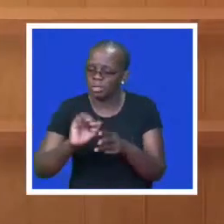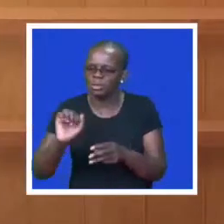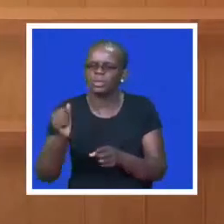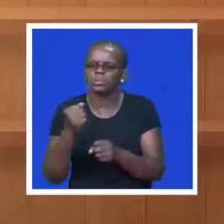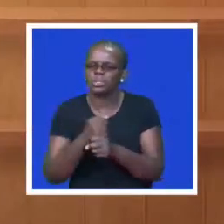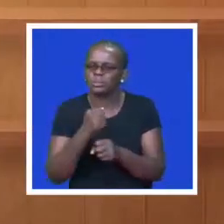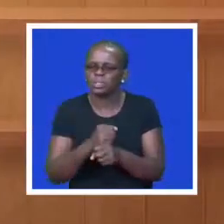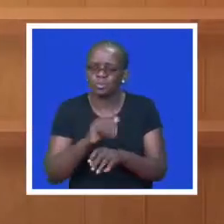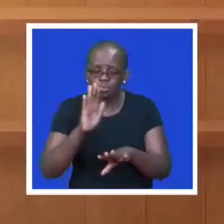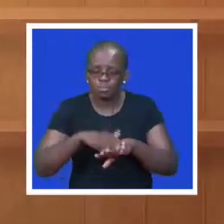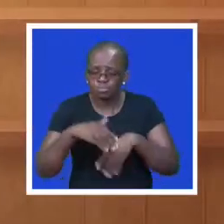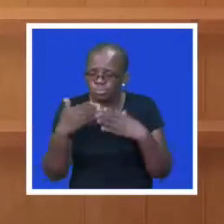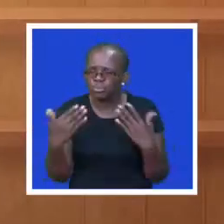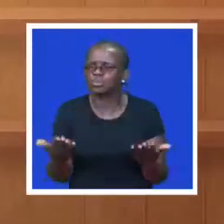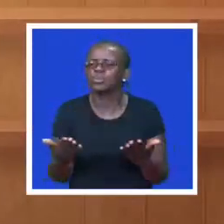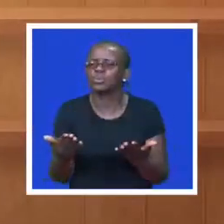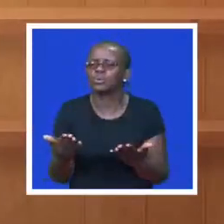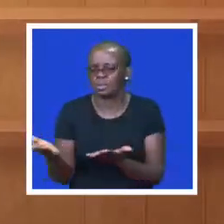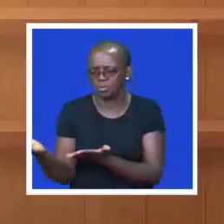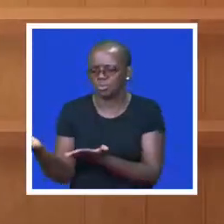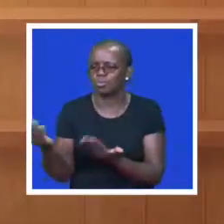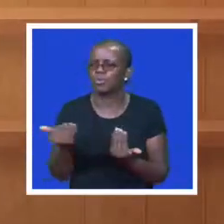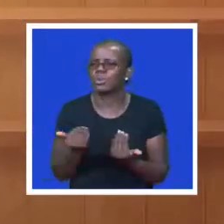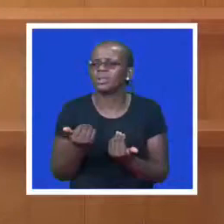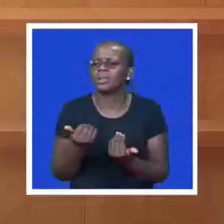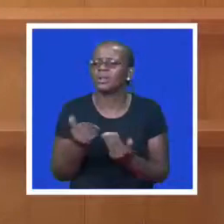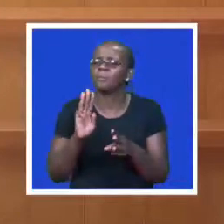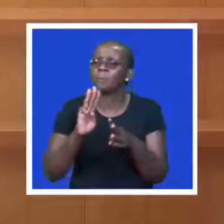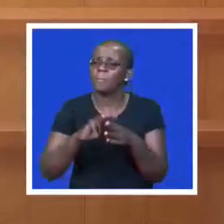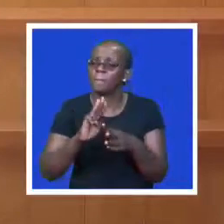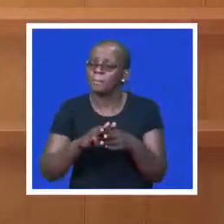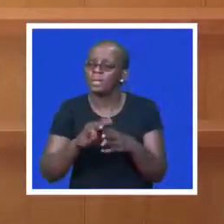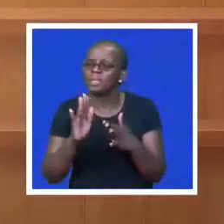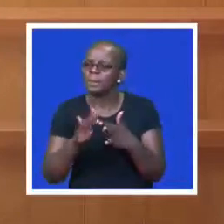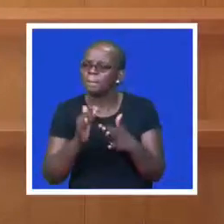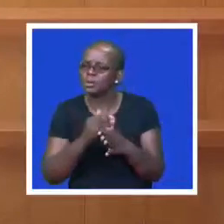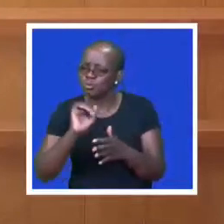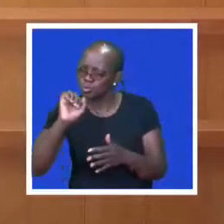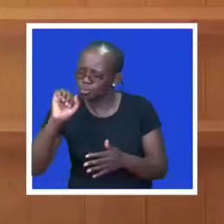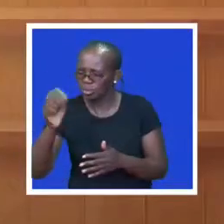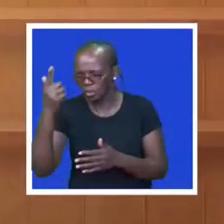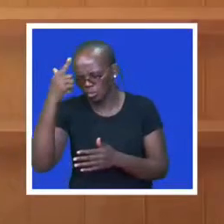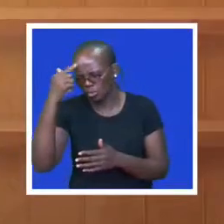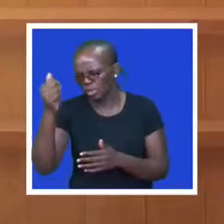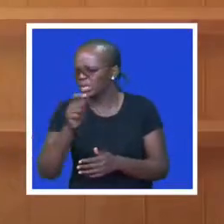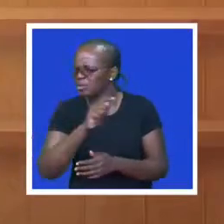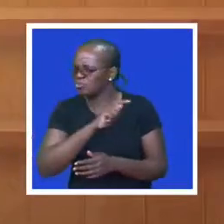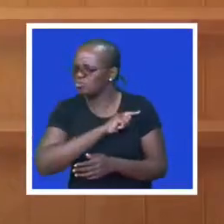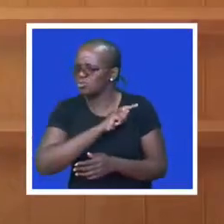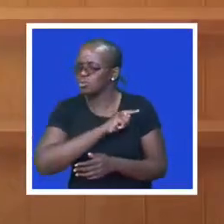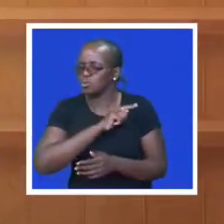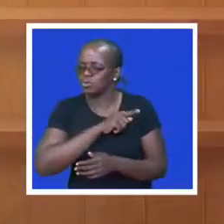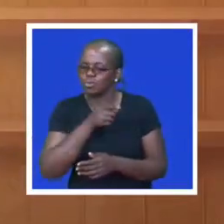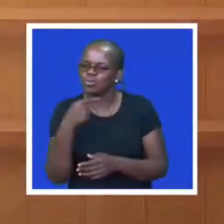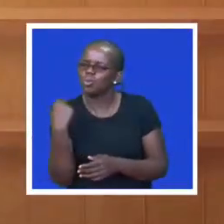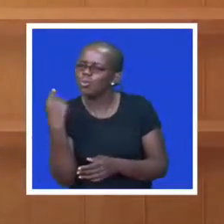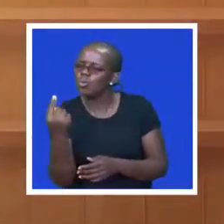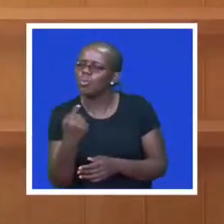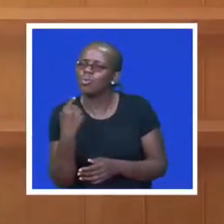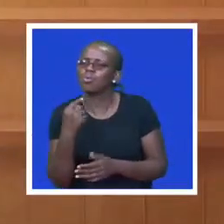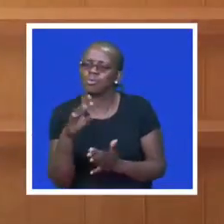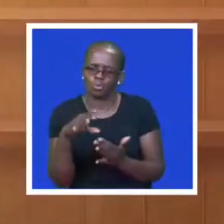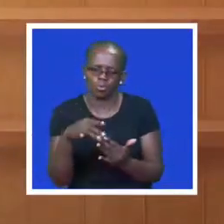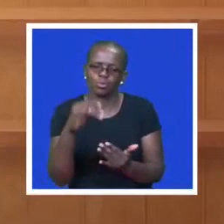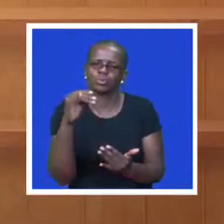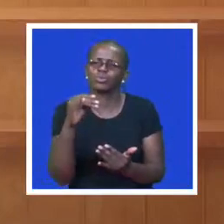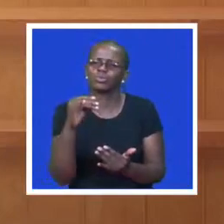like you normally do. You will try to hide from her because you know what? The sin that you had committed. So now let us look at